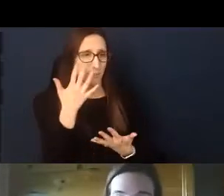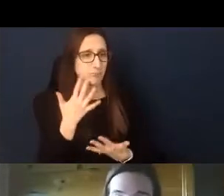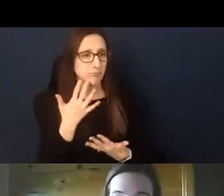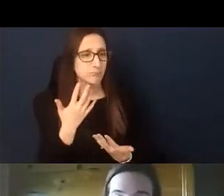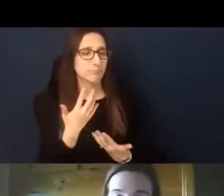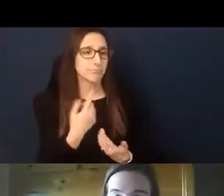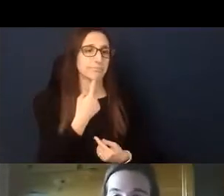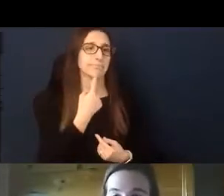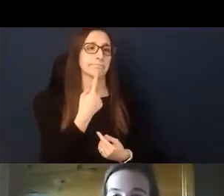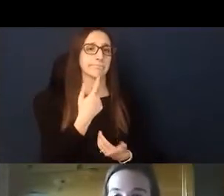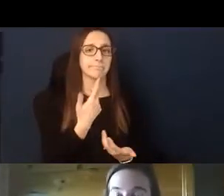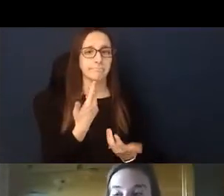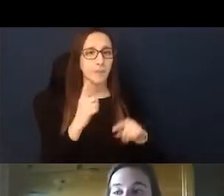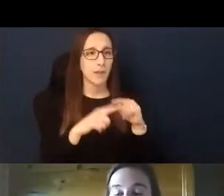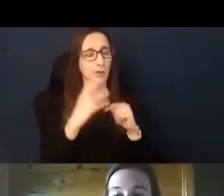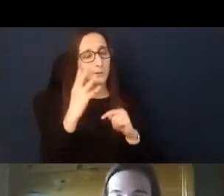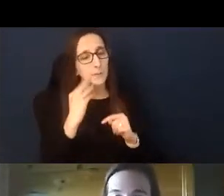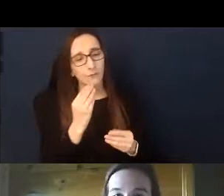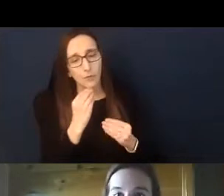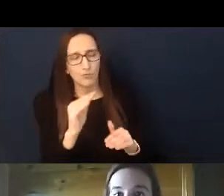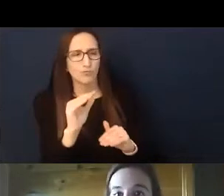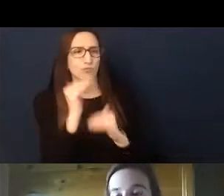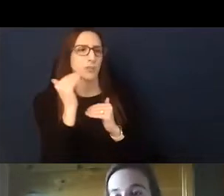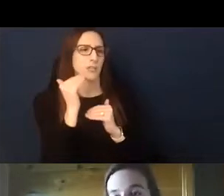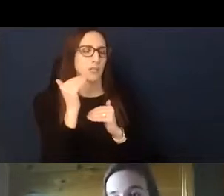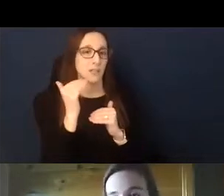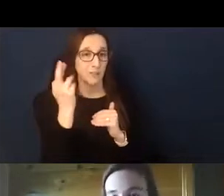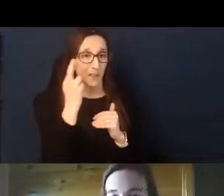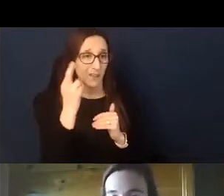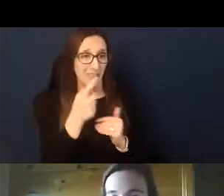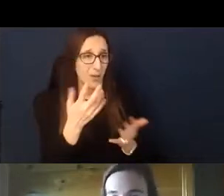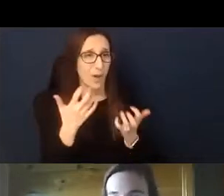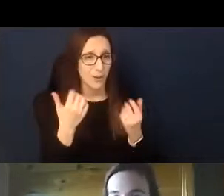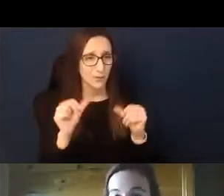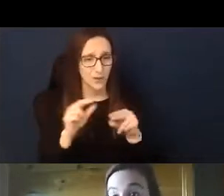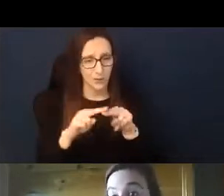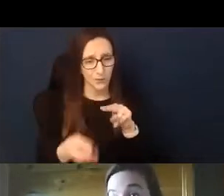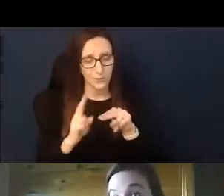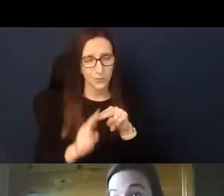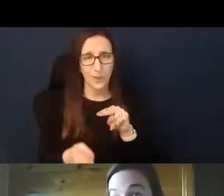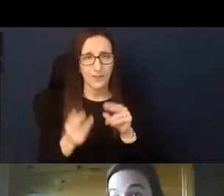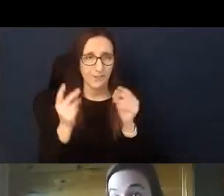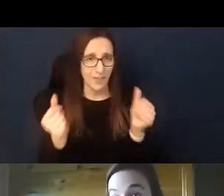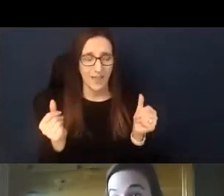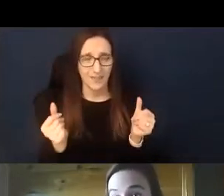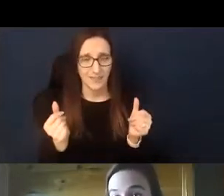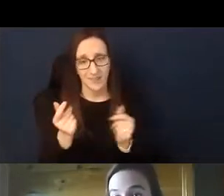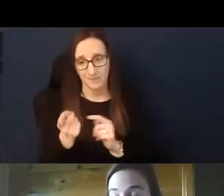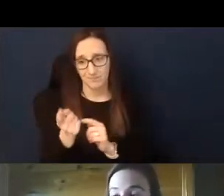have that same experience with food, and they're so restricted just because they wanted to try to lose weight fast at one